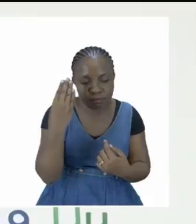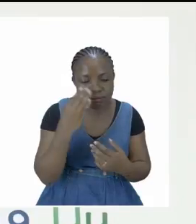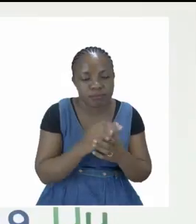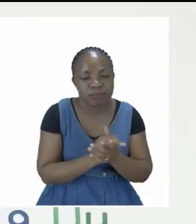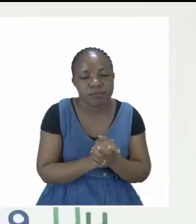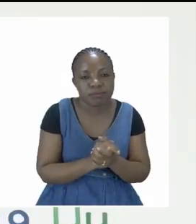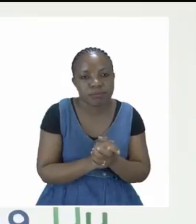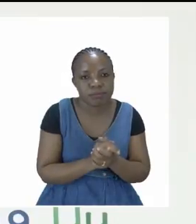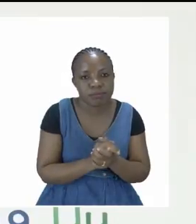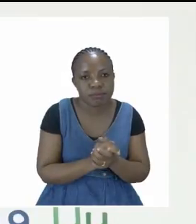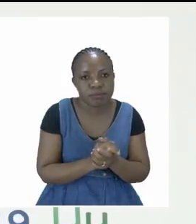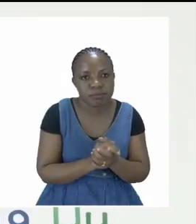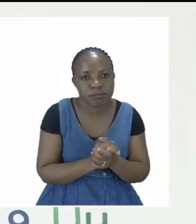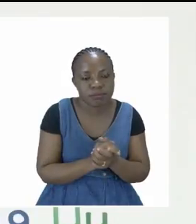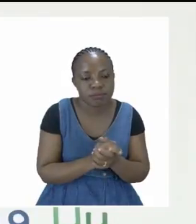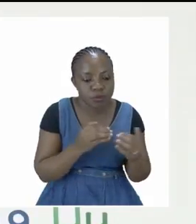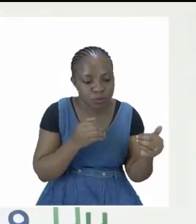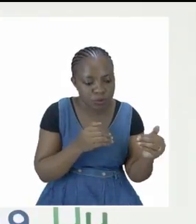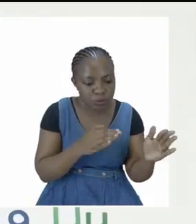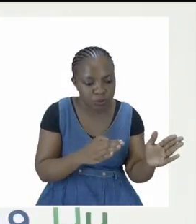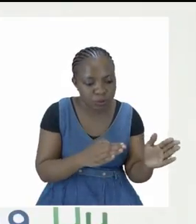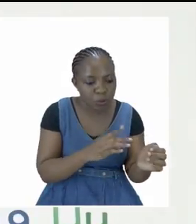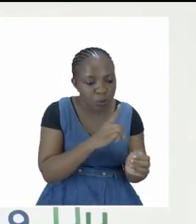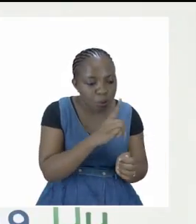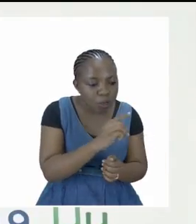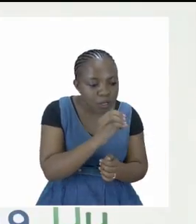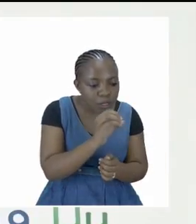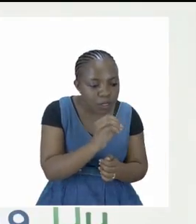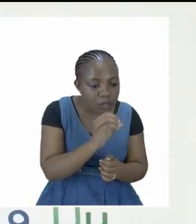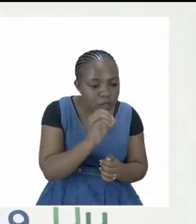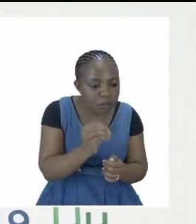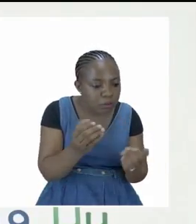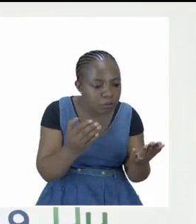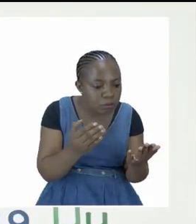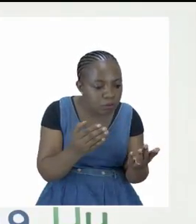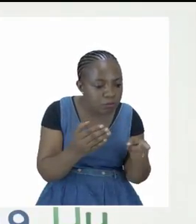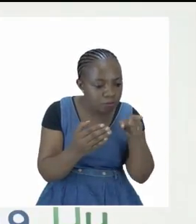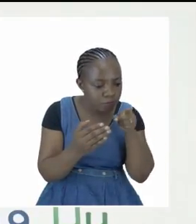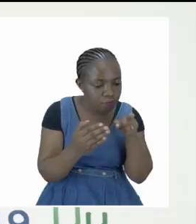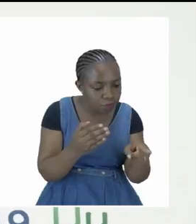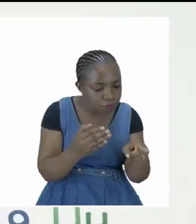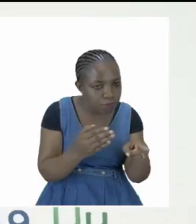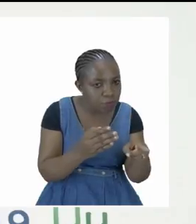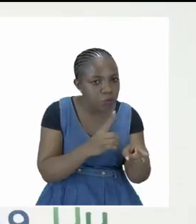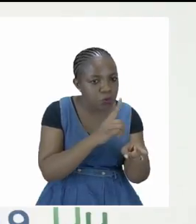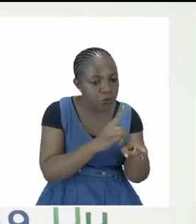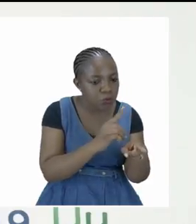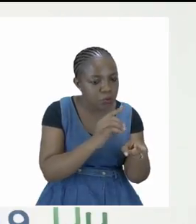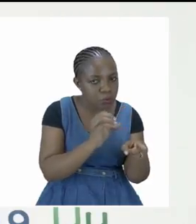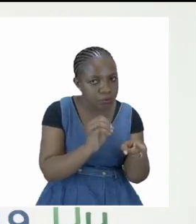from 100. So 100 is already on the paper and we're moving